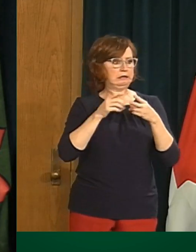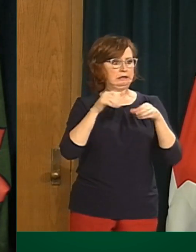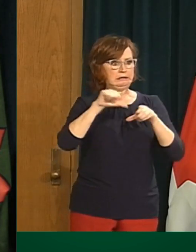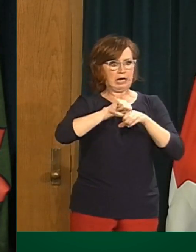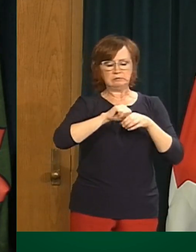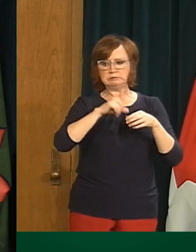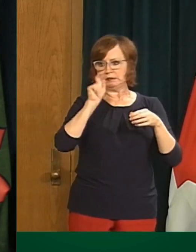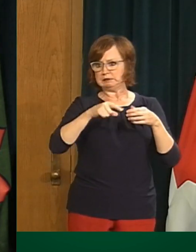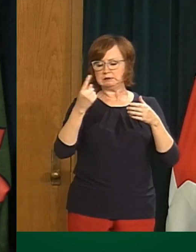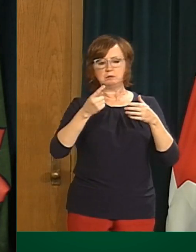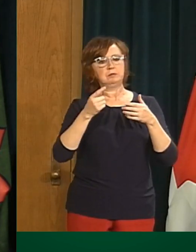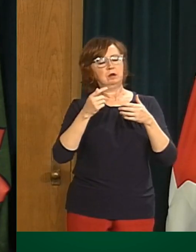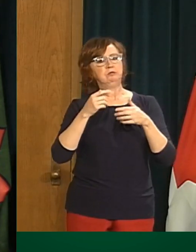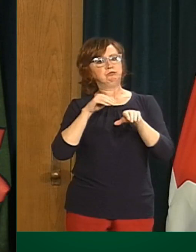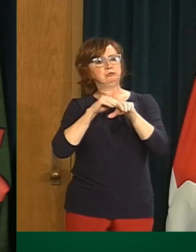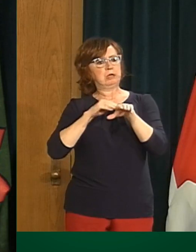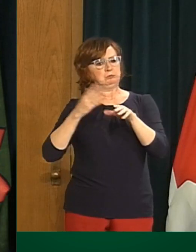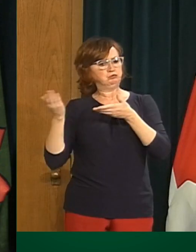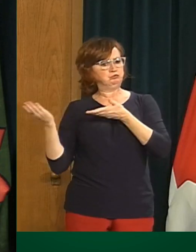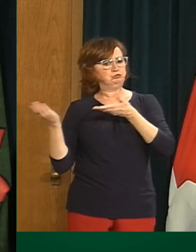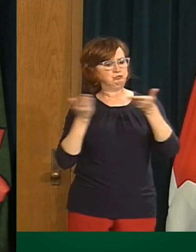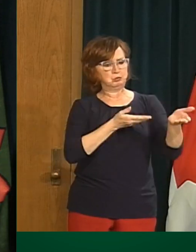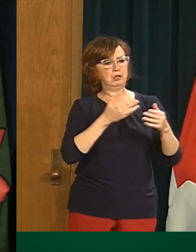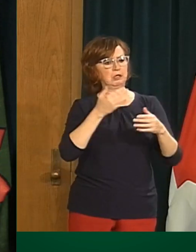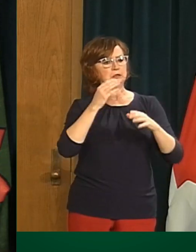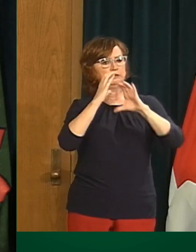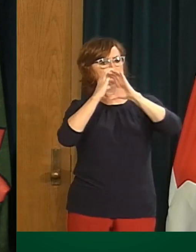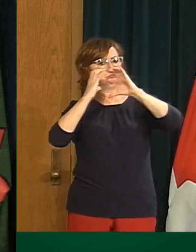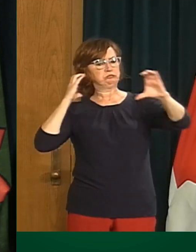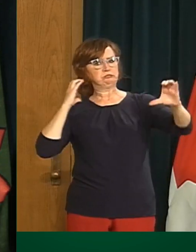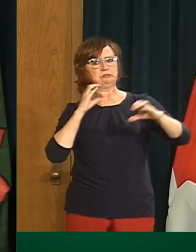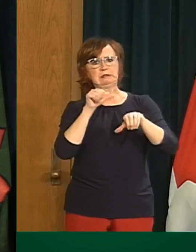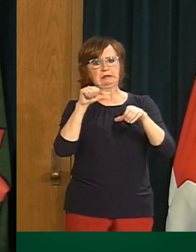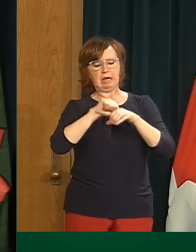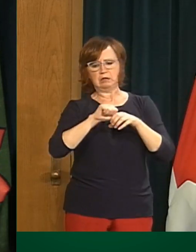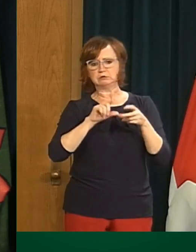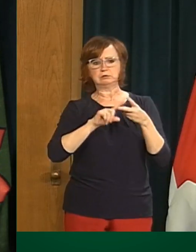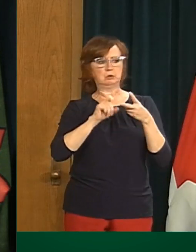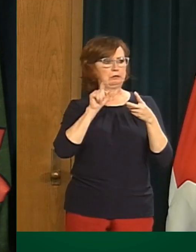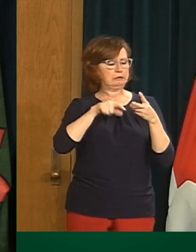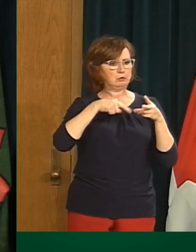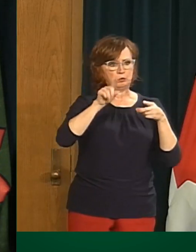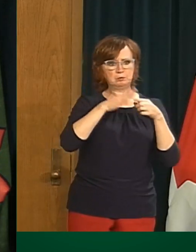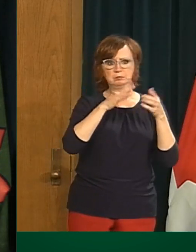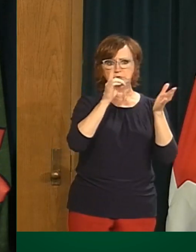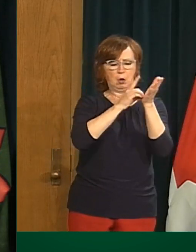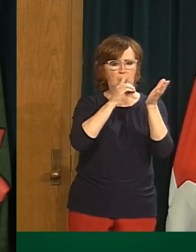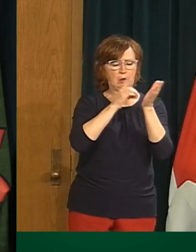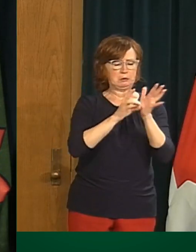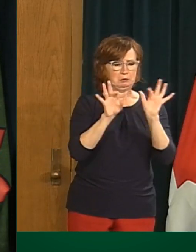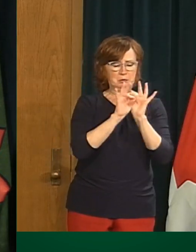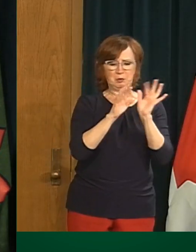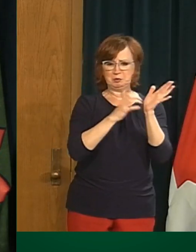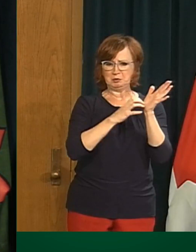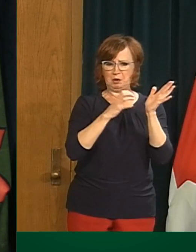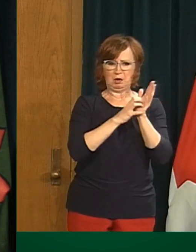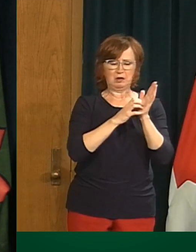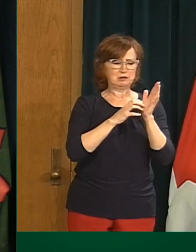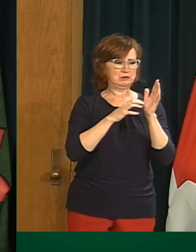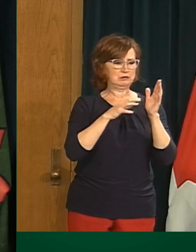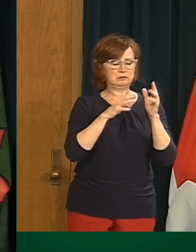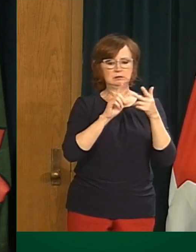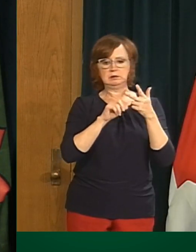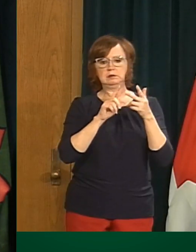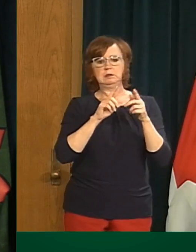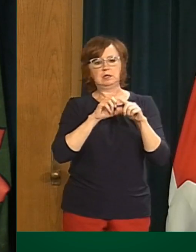may be required to travel for medical treatment, as well as Indigenous persons that are engaging in protected traditional activities like